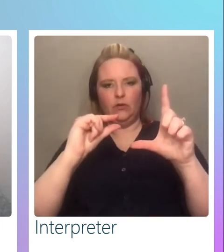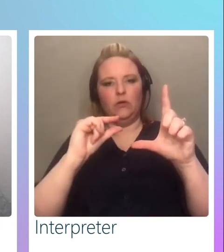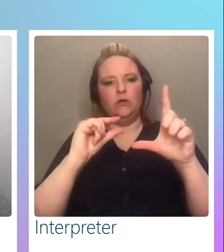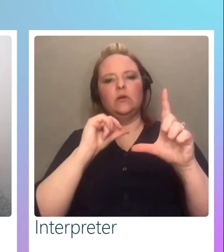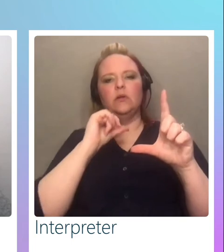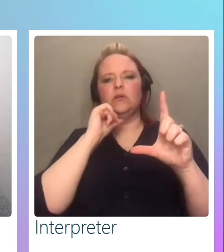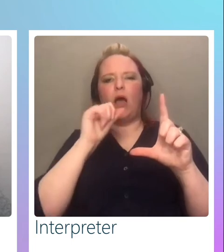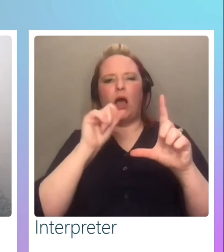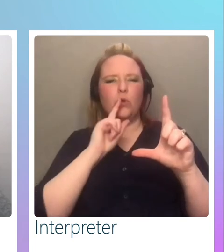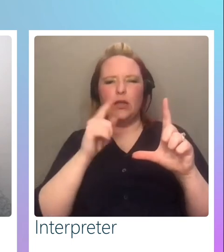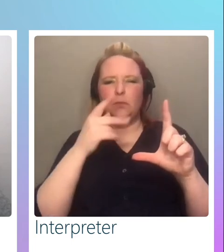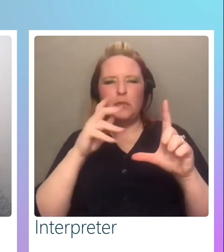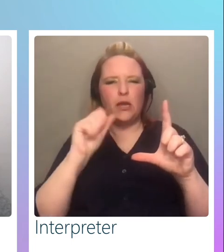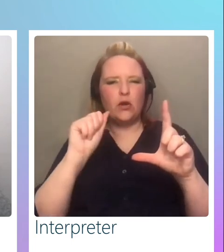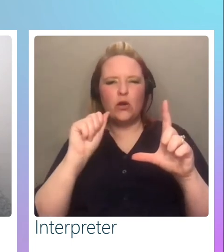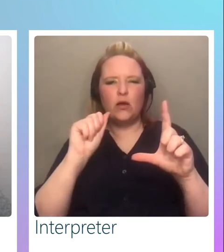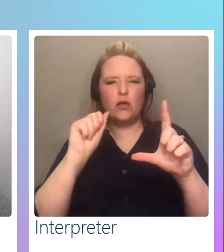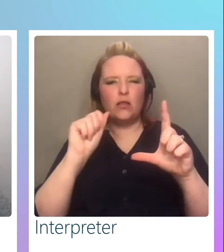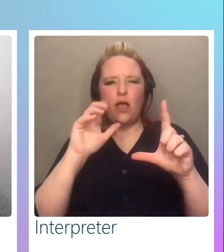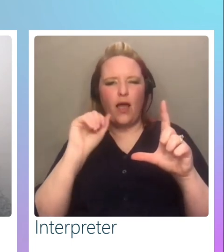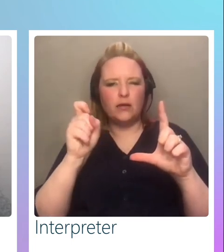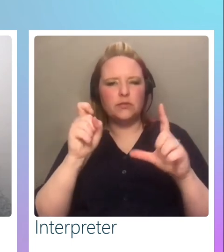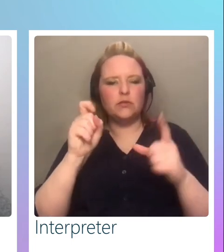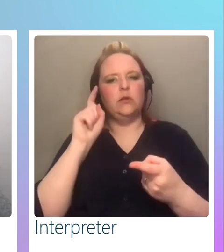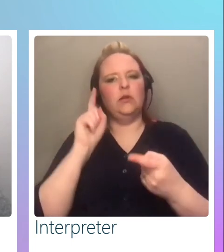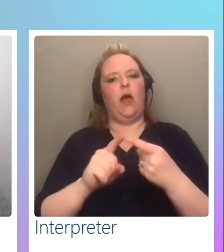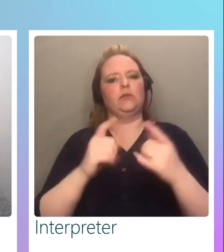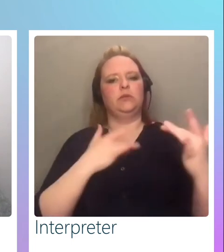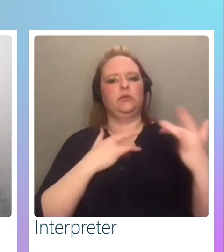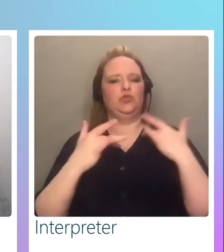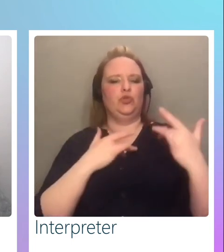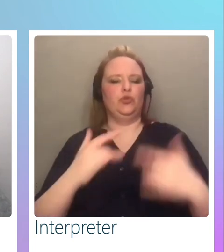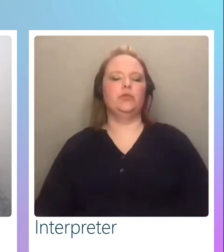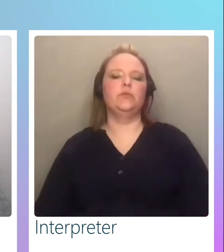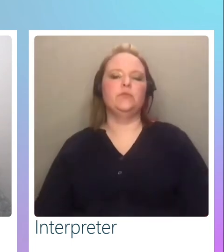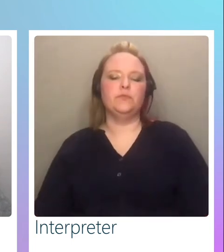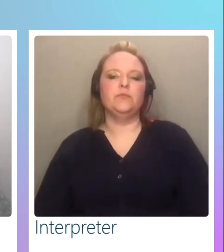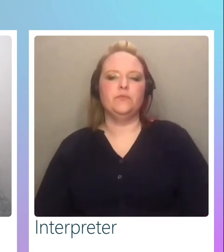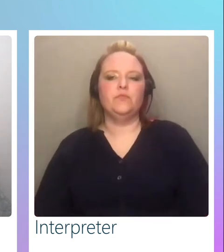parallax, maybe that's less of a concern.